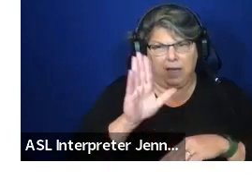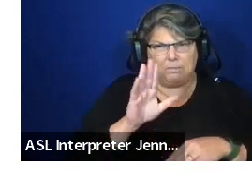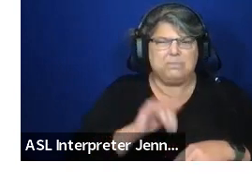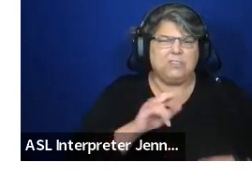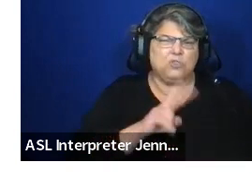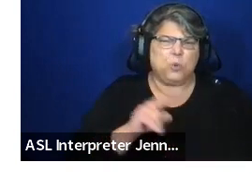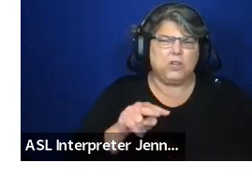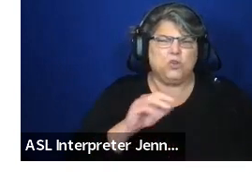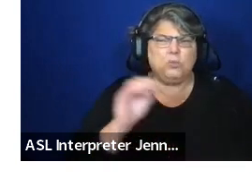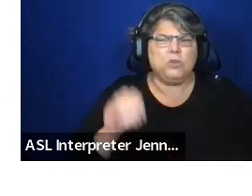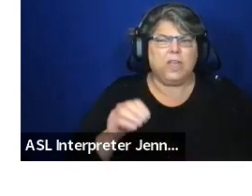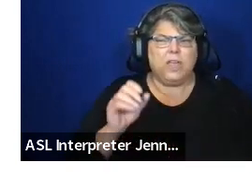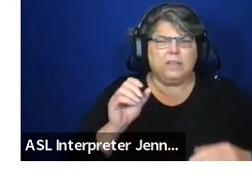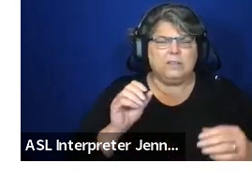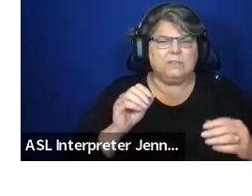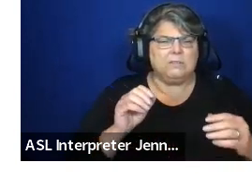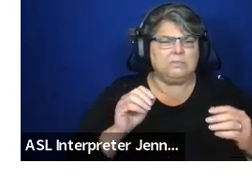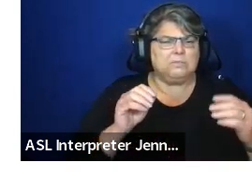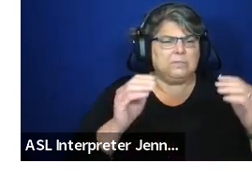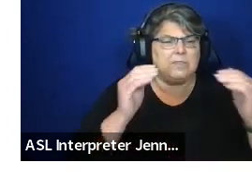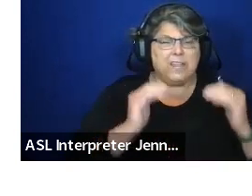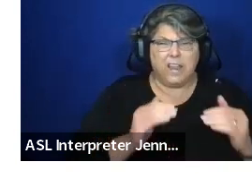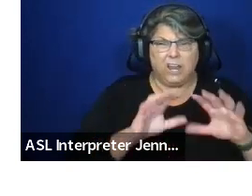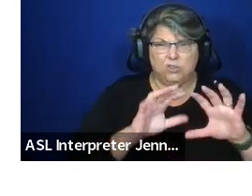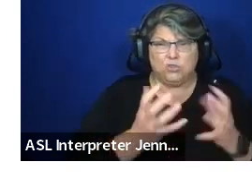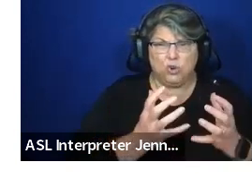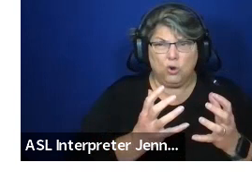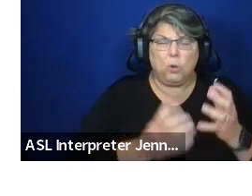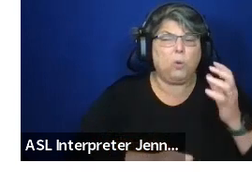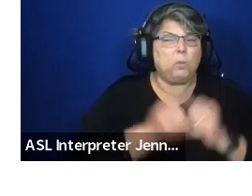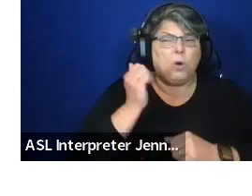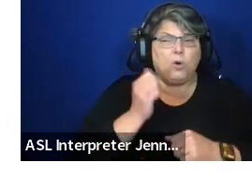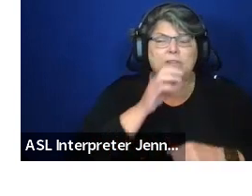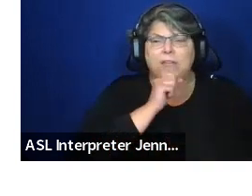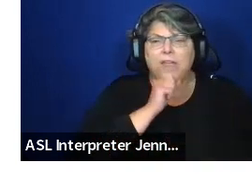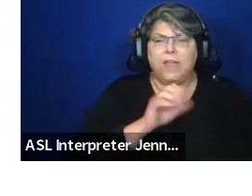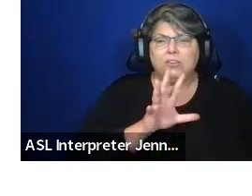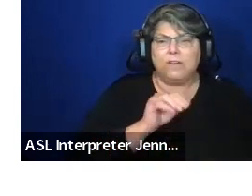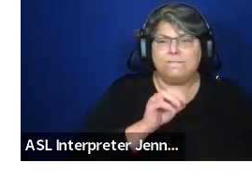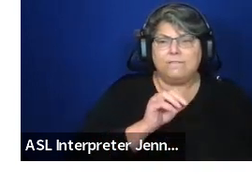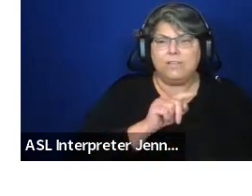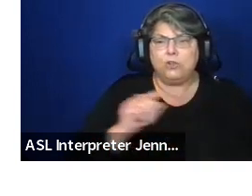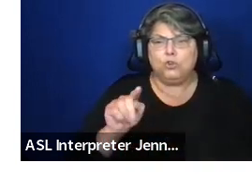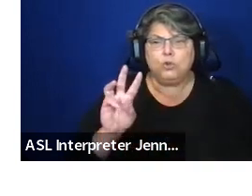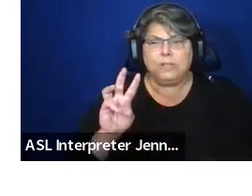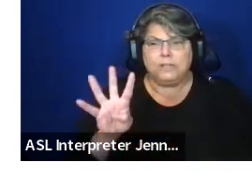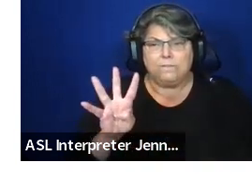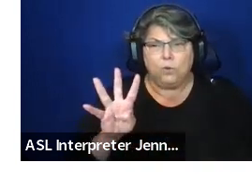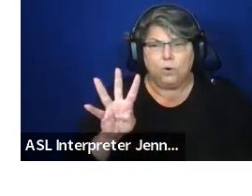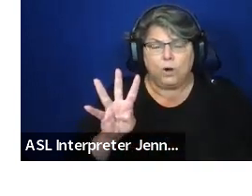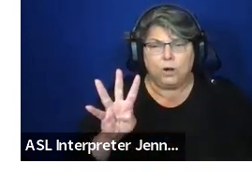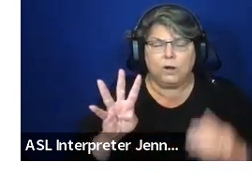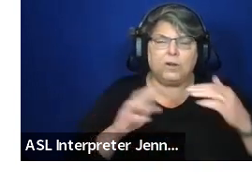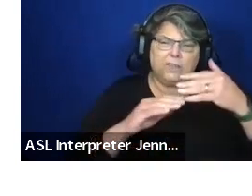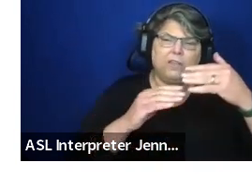22%. The next group that's received the most has been the 50 to 64-year-olds, and then on